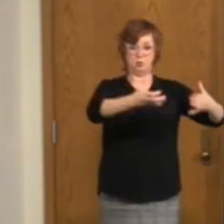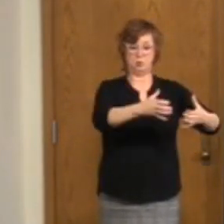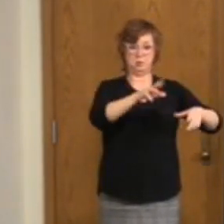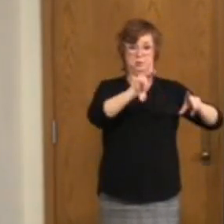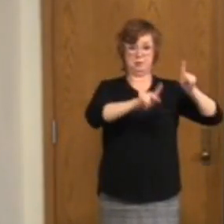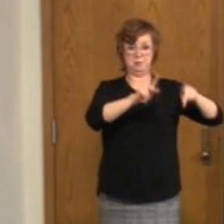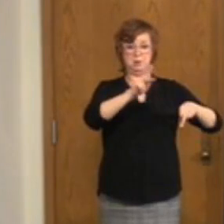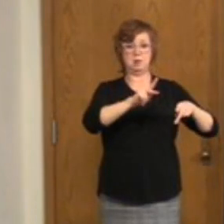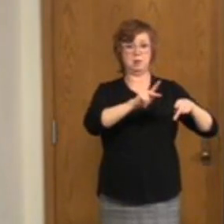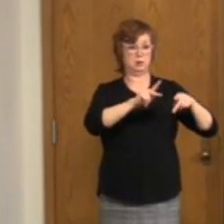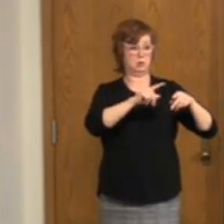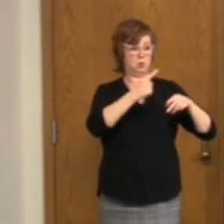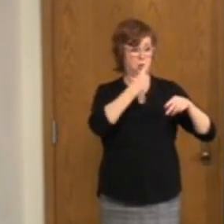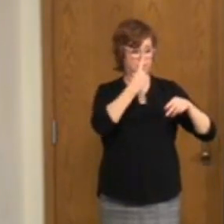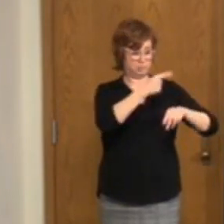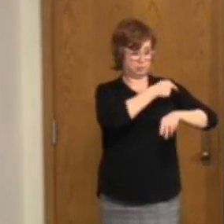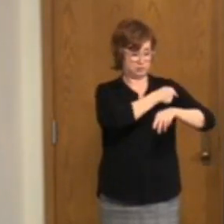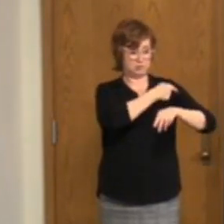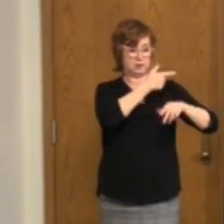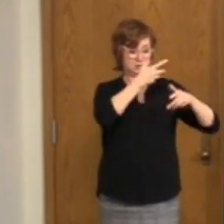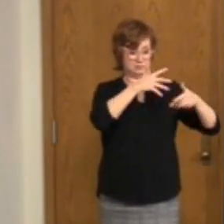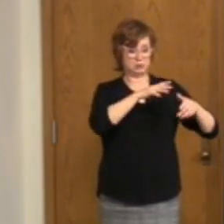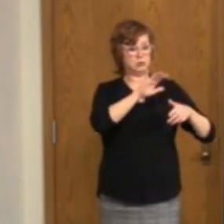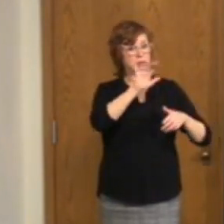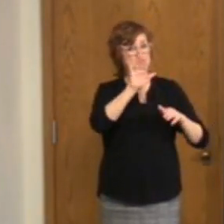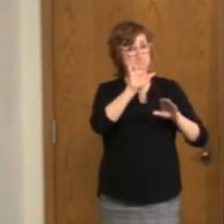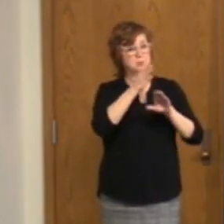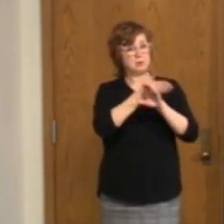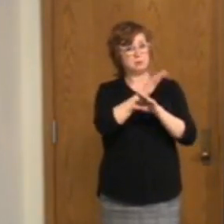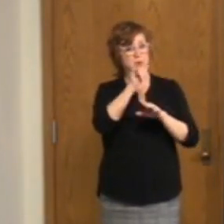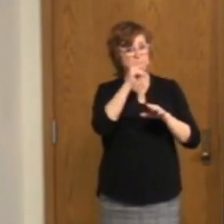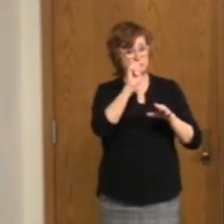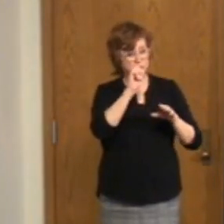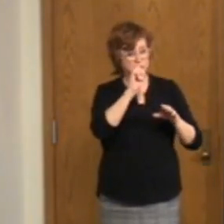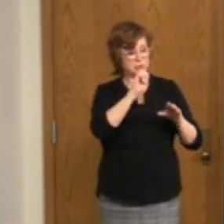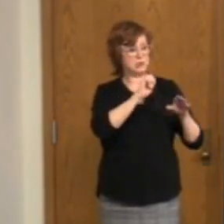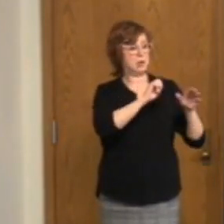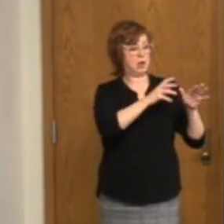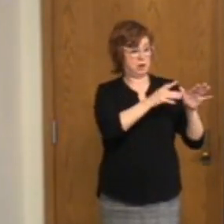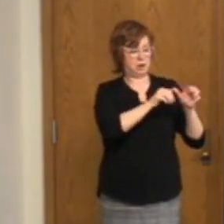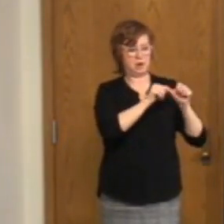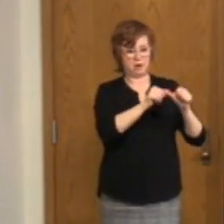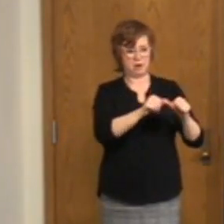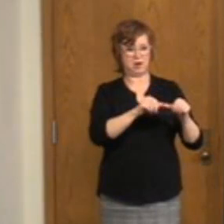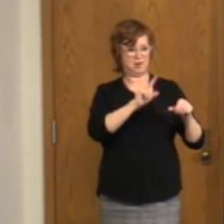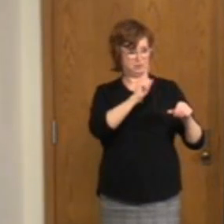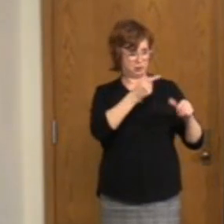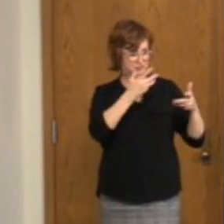July onwards. And this will help us prevent a potentially devastating,